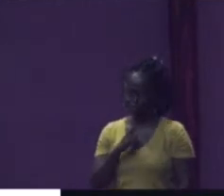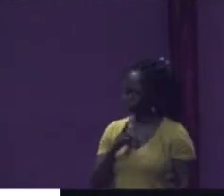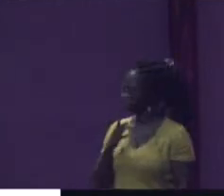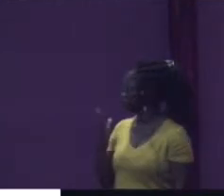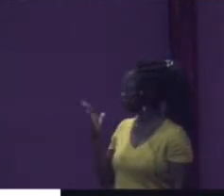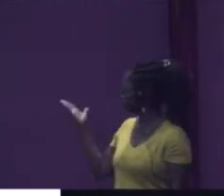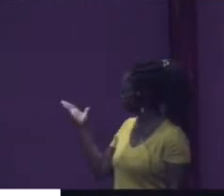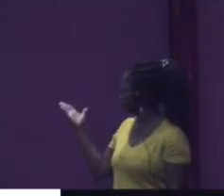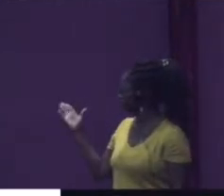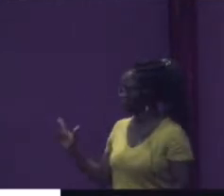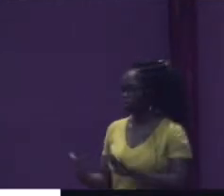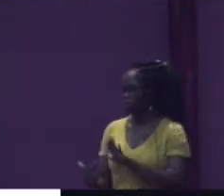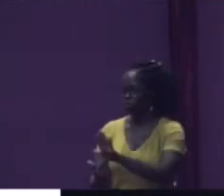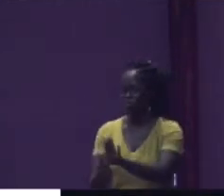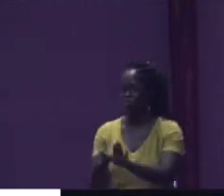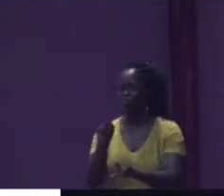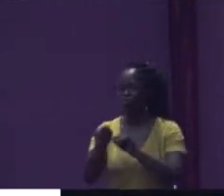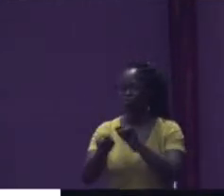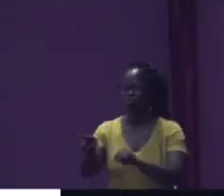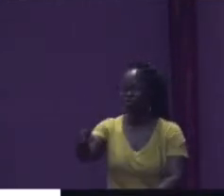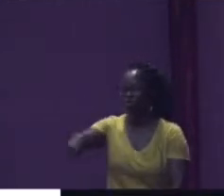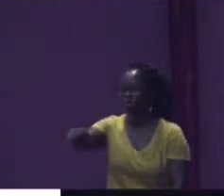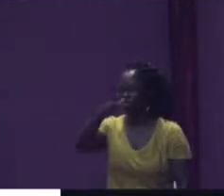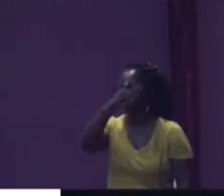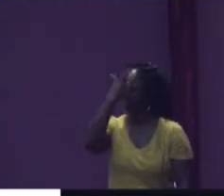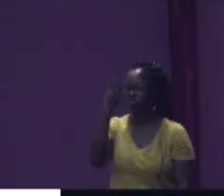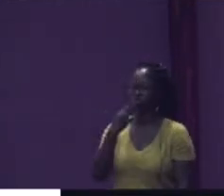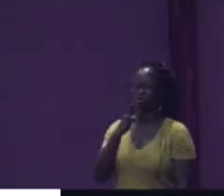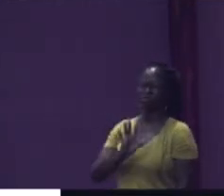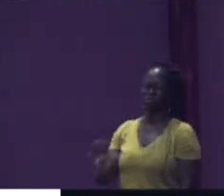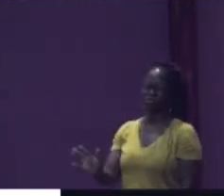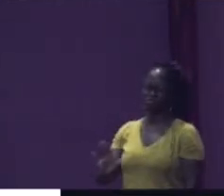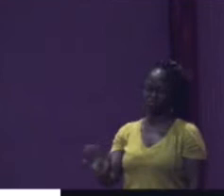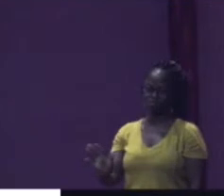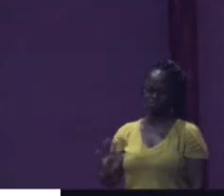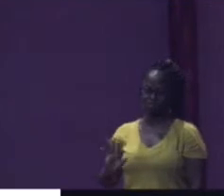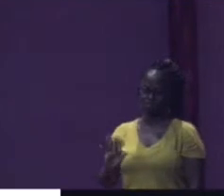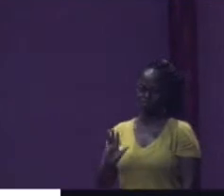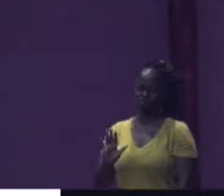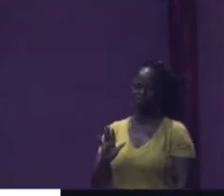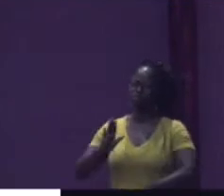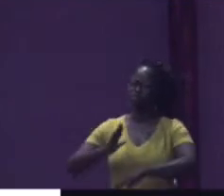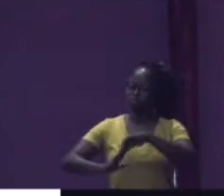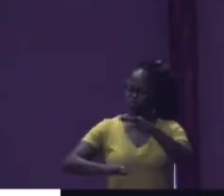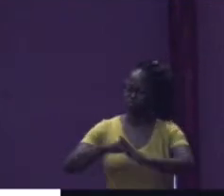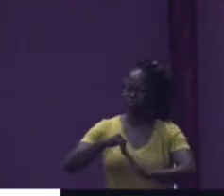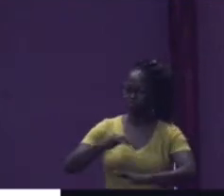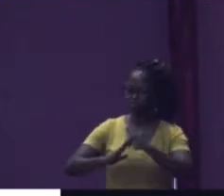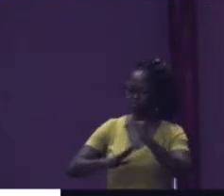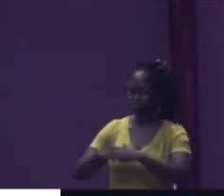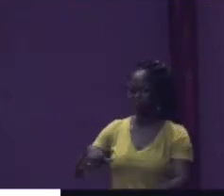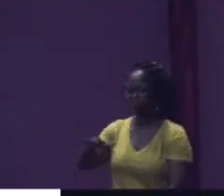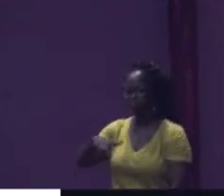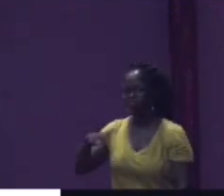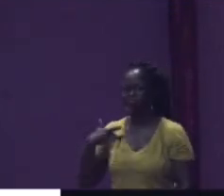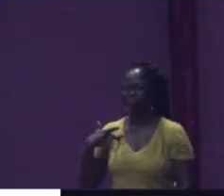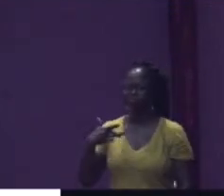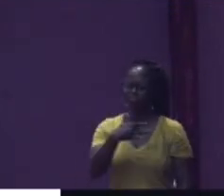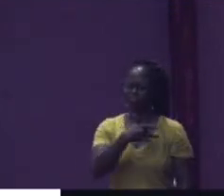knowledge repeatedly by the nurses and the medical profession of the local values.